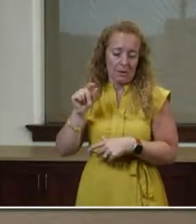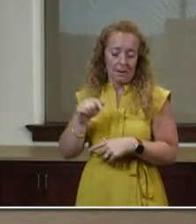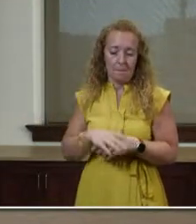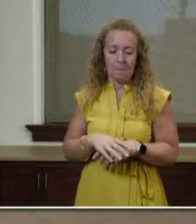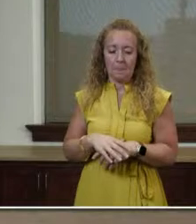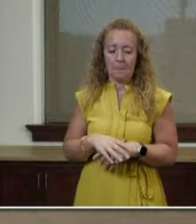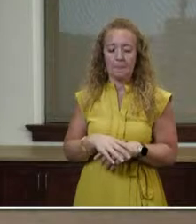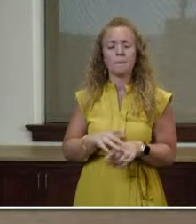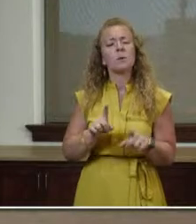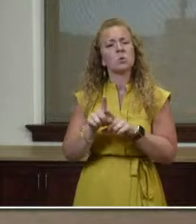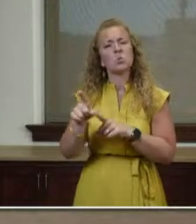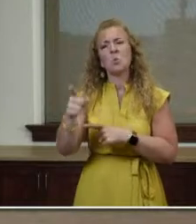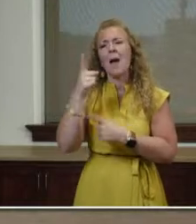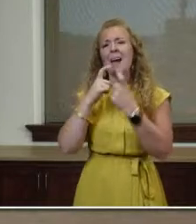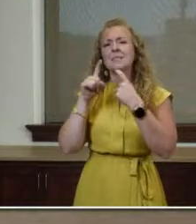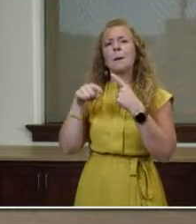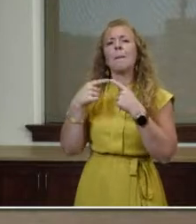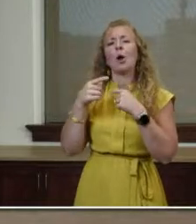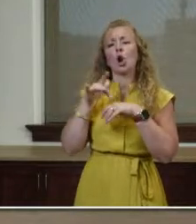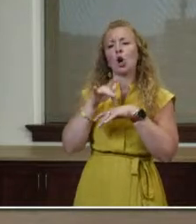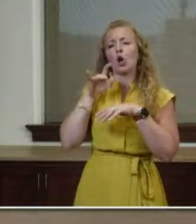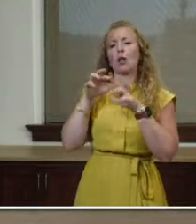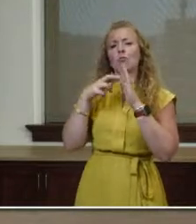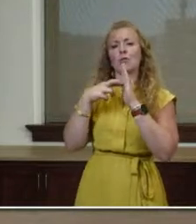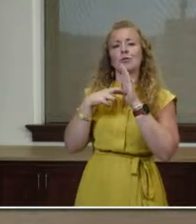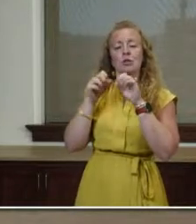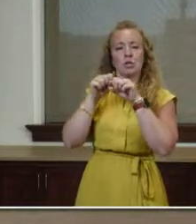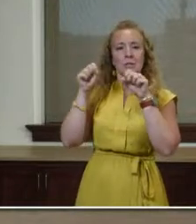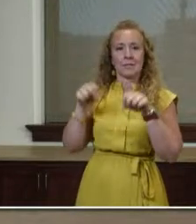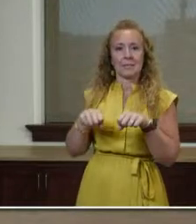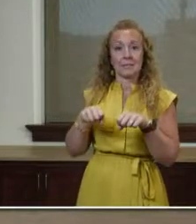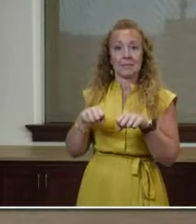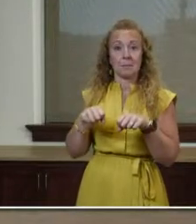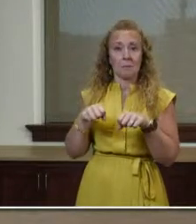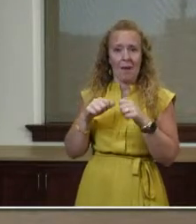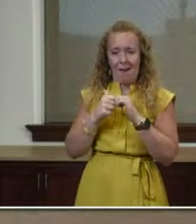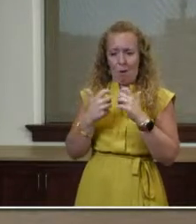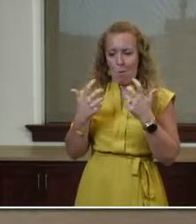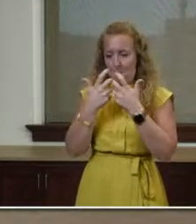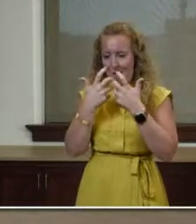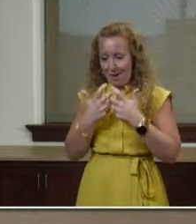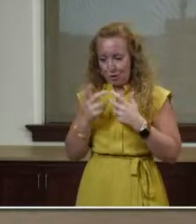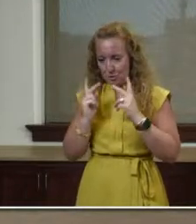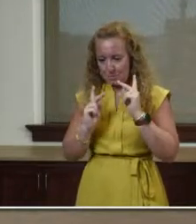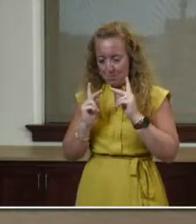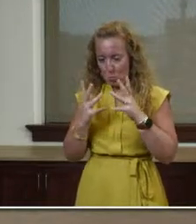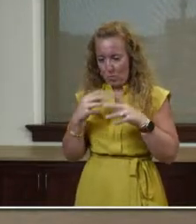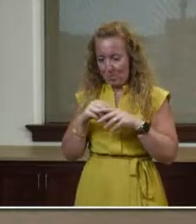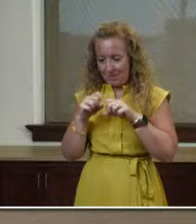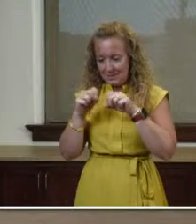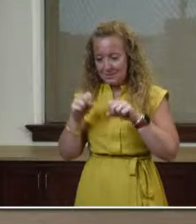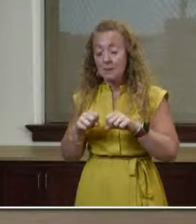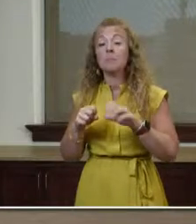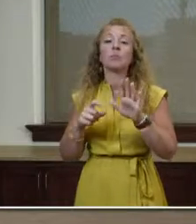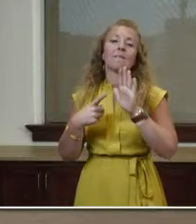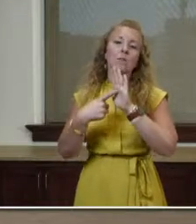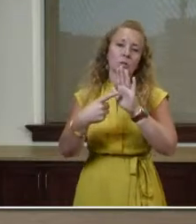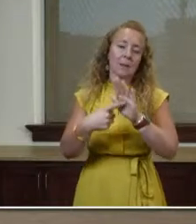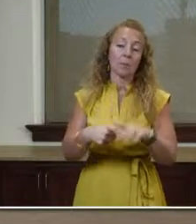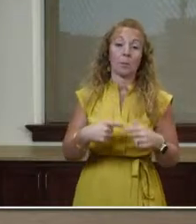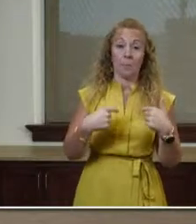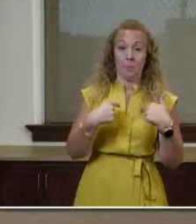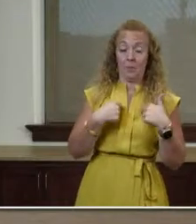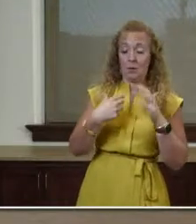questions about the early registration system that was used and matching people in that registration system. So for instance, if